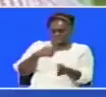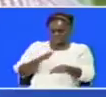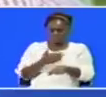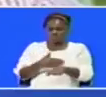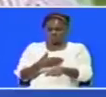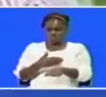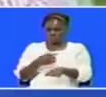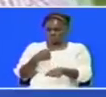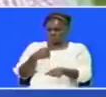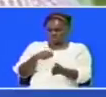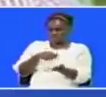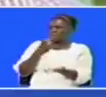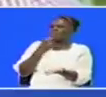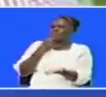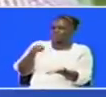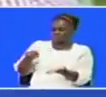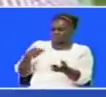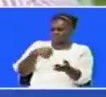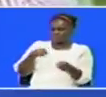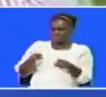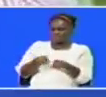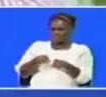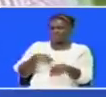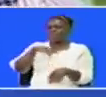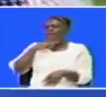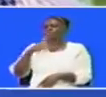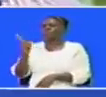pig, laughing, saying that I look like I'll die tomorrow.